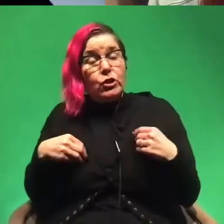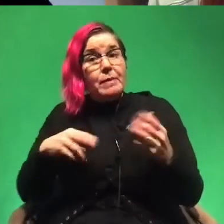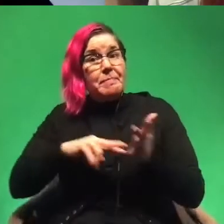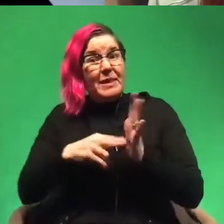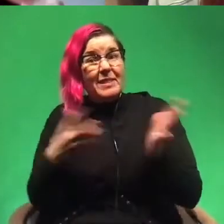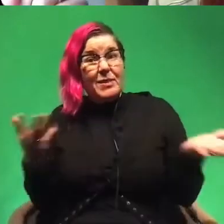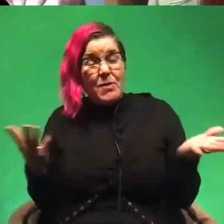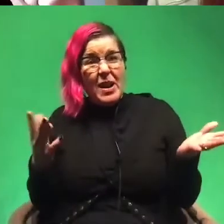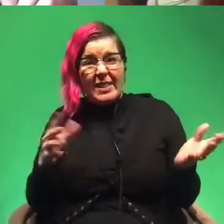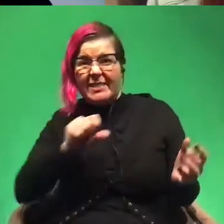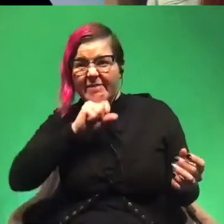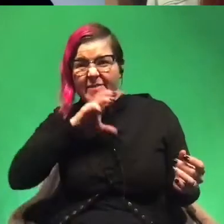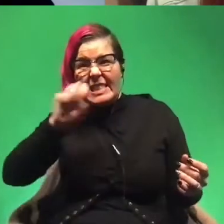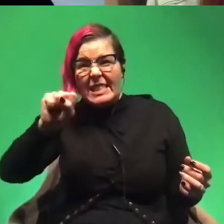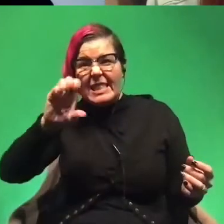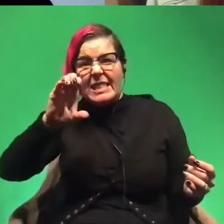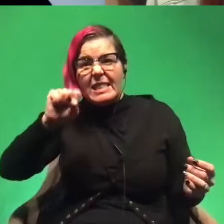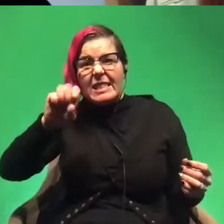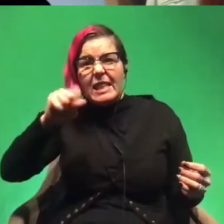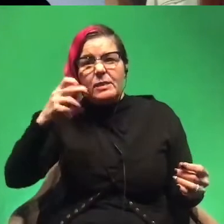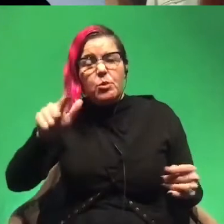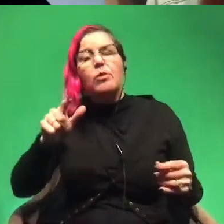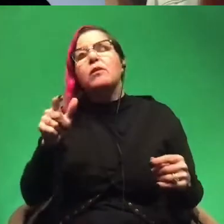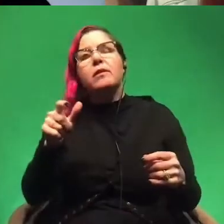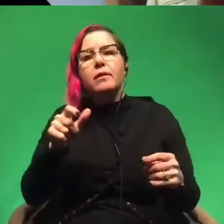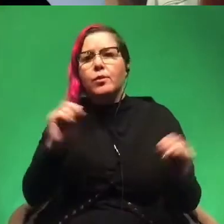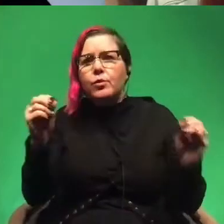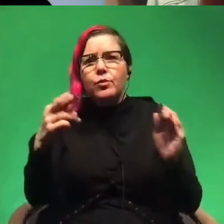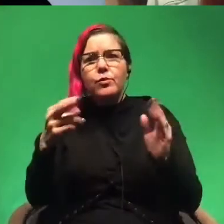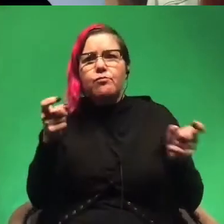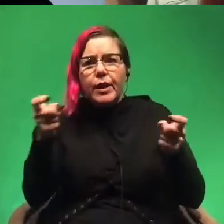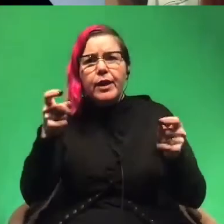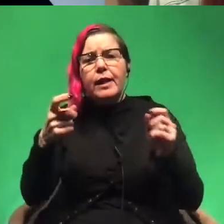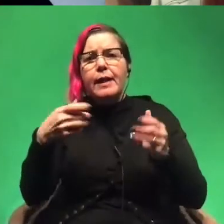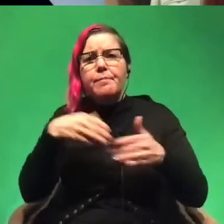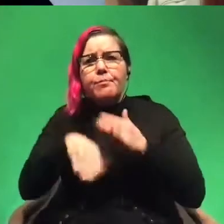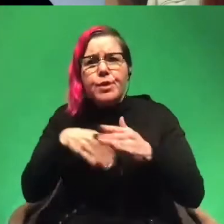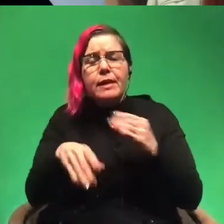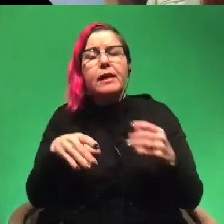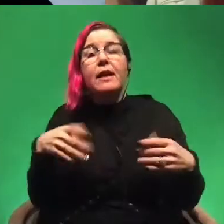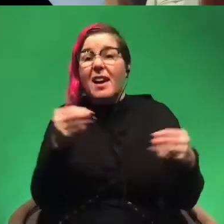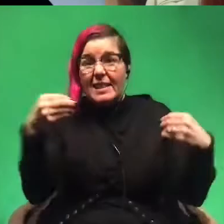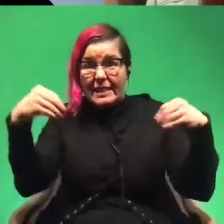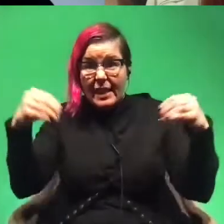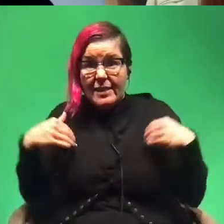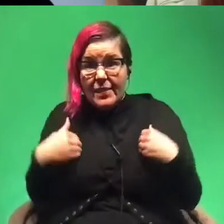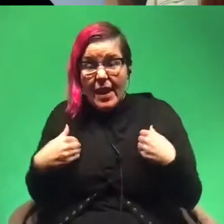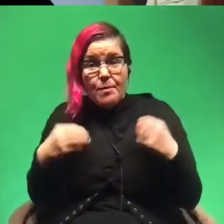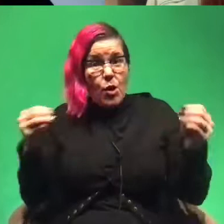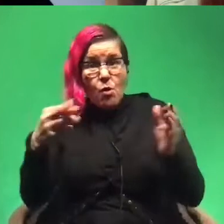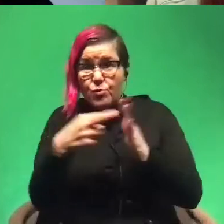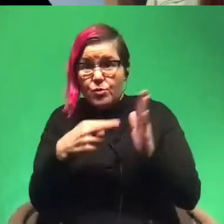like a cesspool for unregulated breeding. It is a place where sales of animals is not